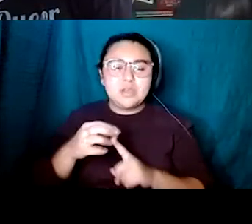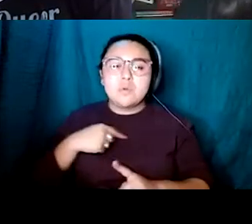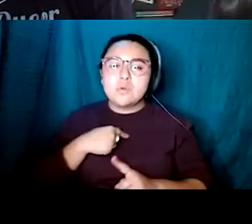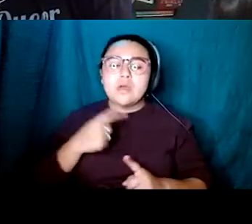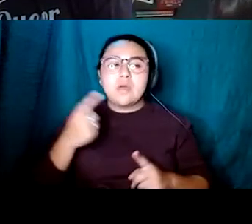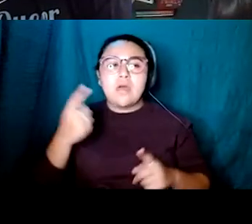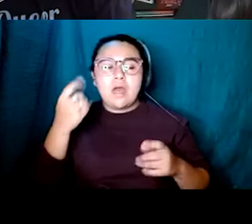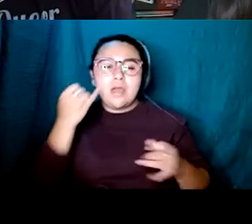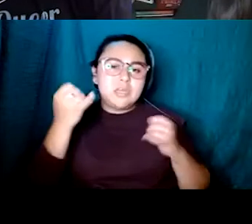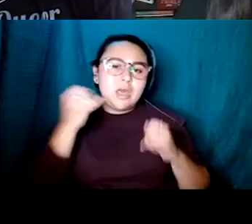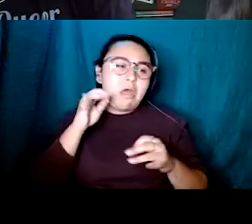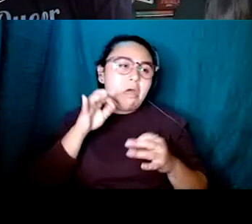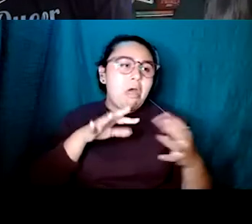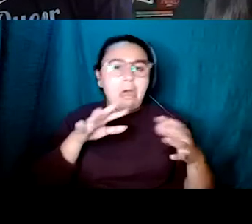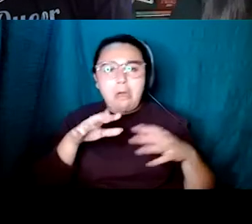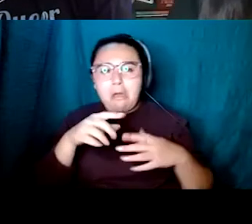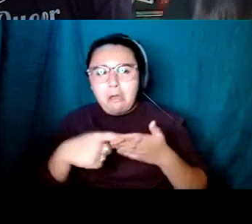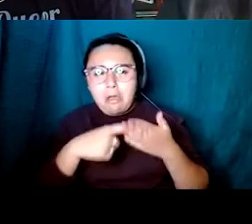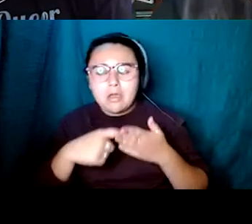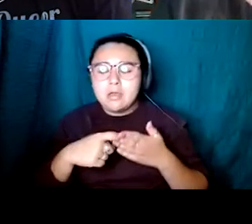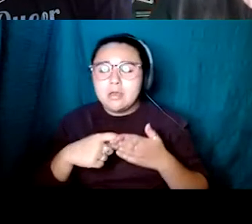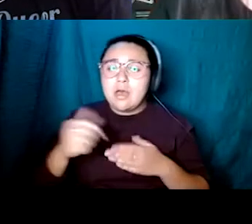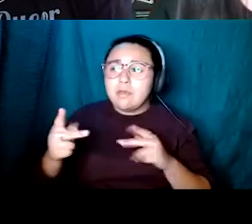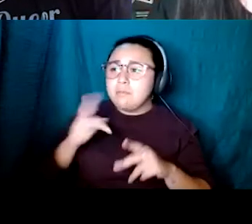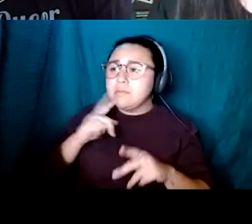call for submissions, and people were like, I will buy that book three times.